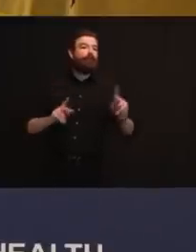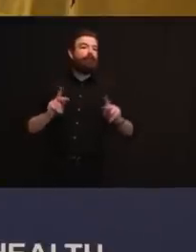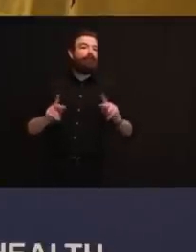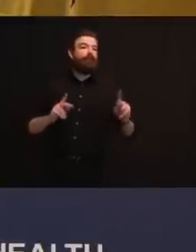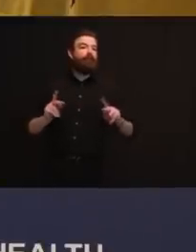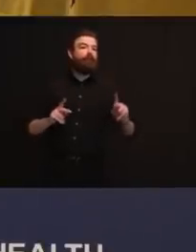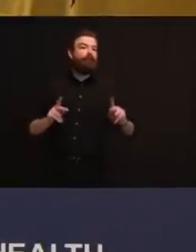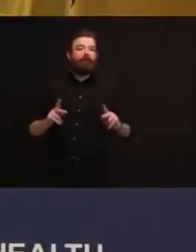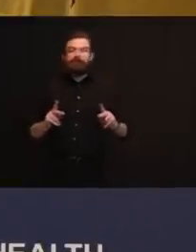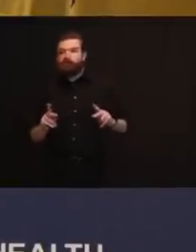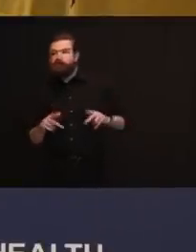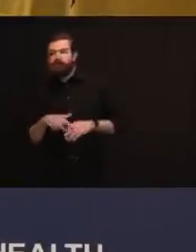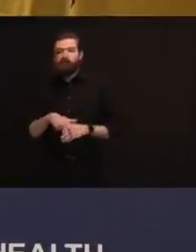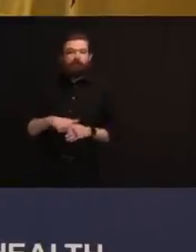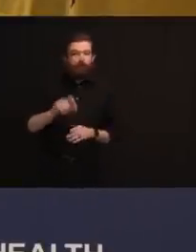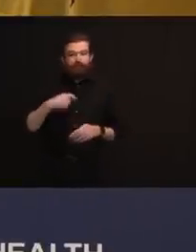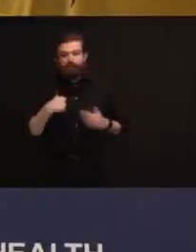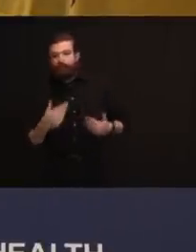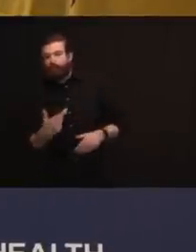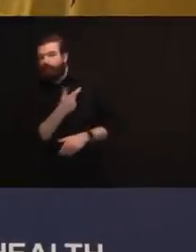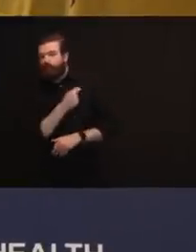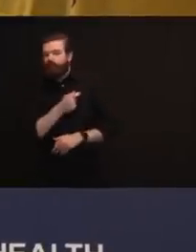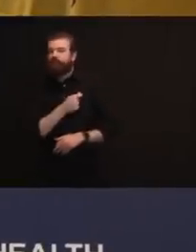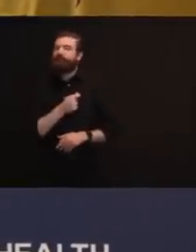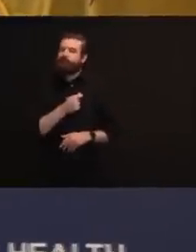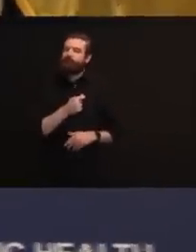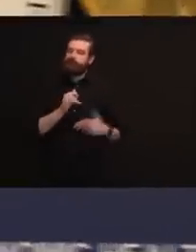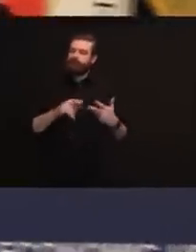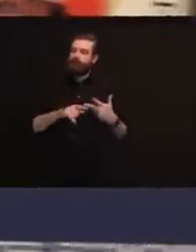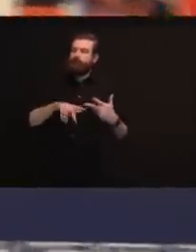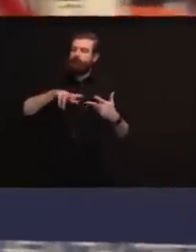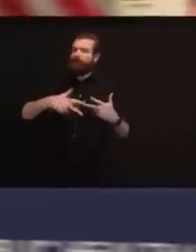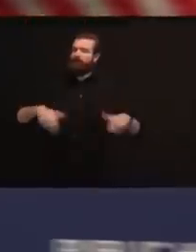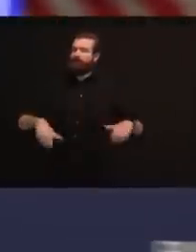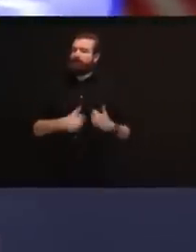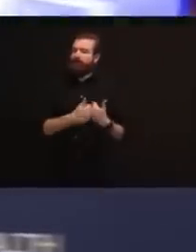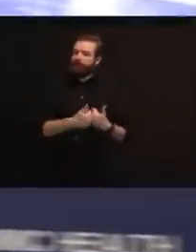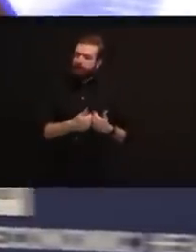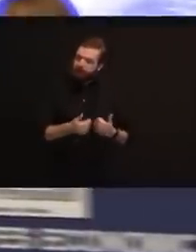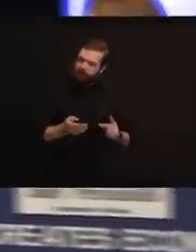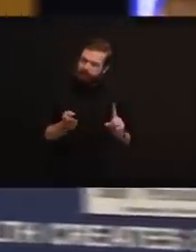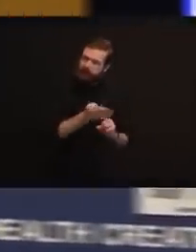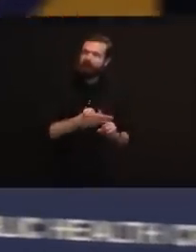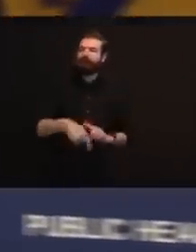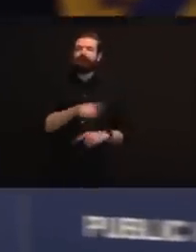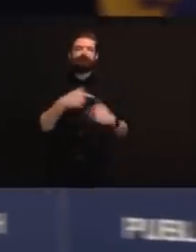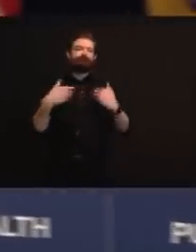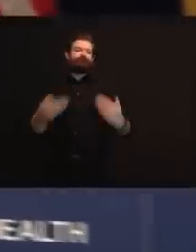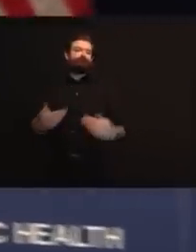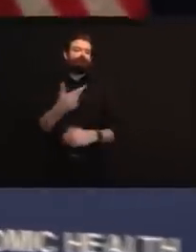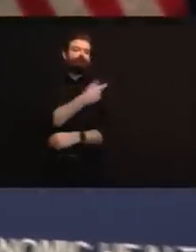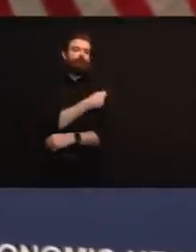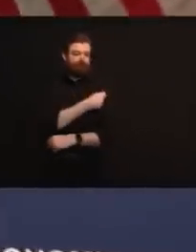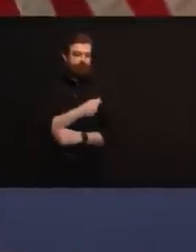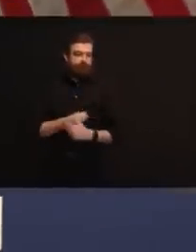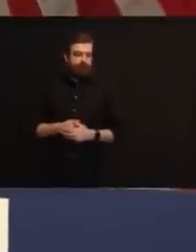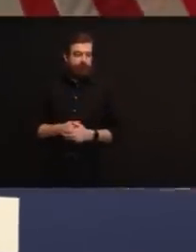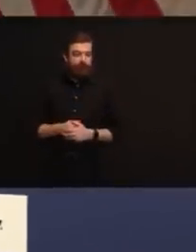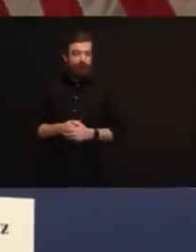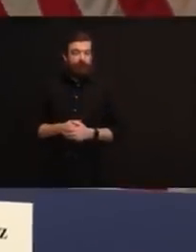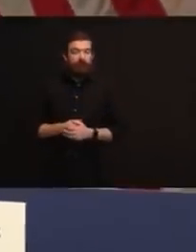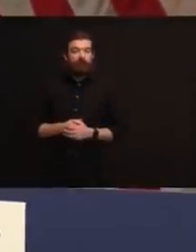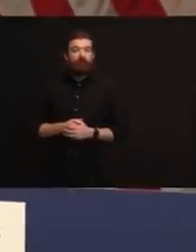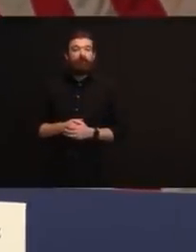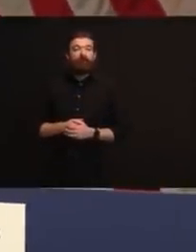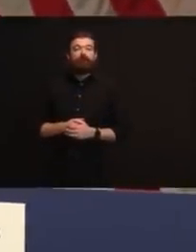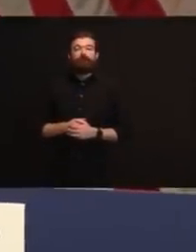Yeah. When I worked at Merck, I was in vaccines there as well, and It took years to develop a vaccine. Even a